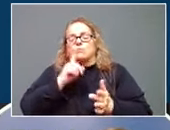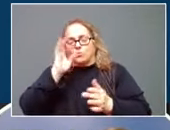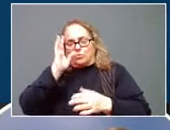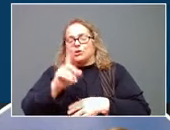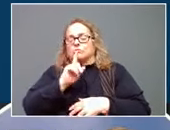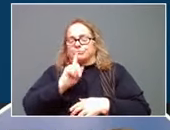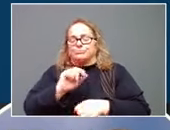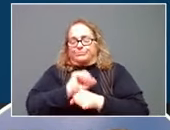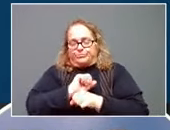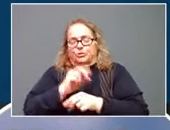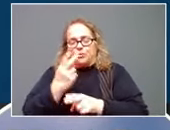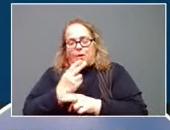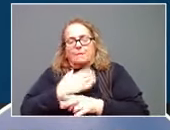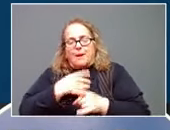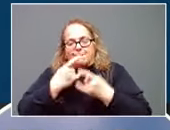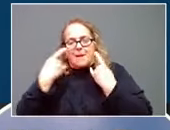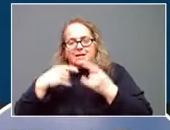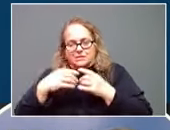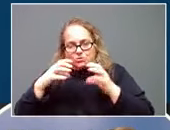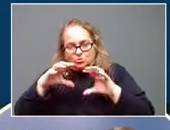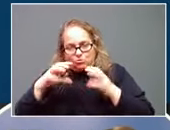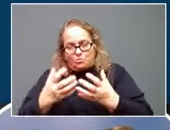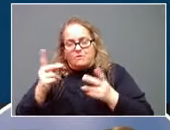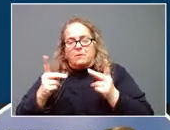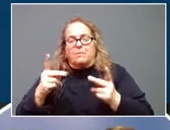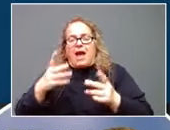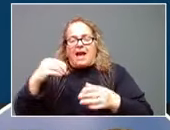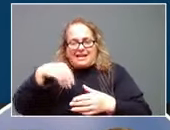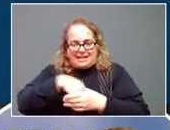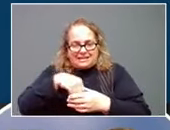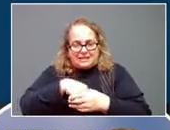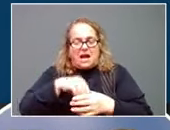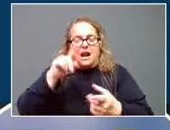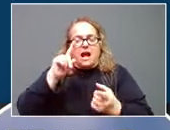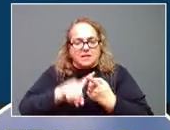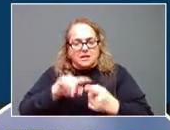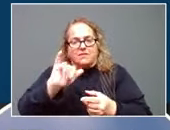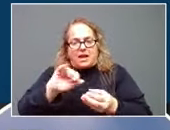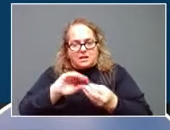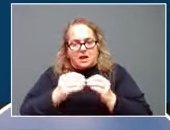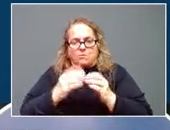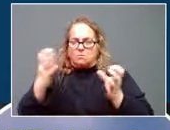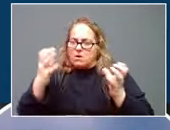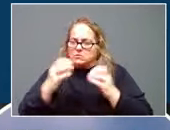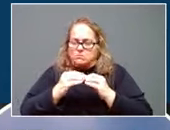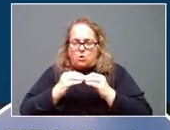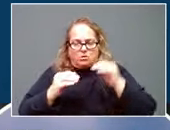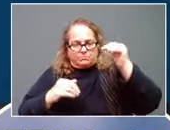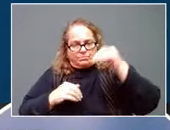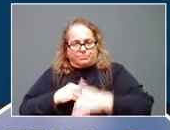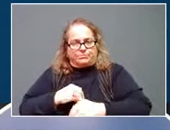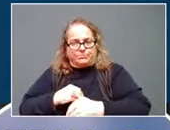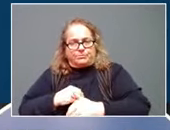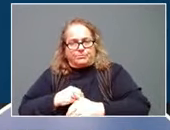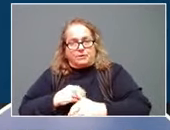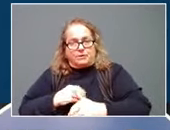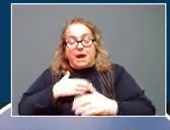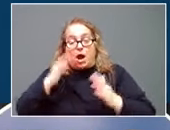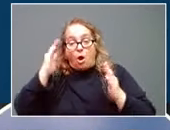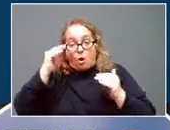mask in crowds and indoors until that number is a lot further down. My hope, remember, is if you look before